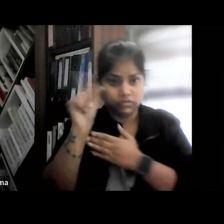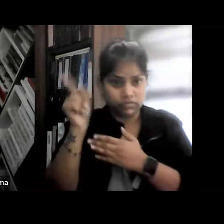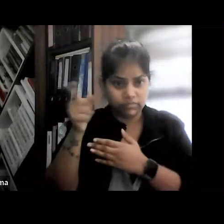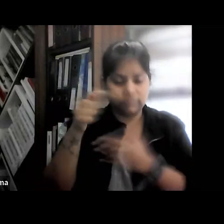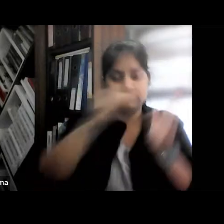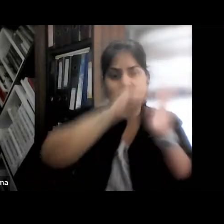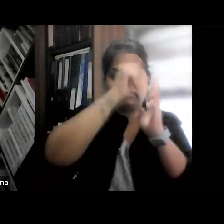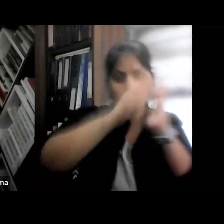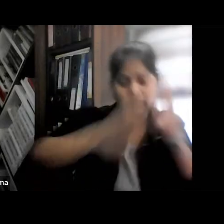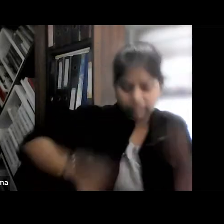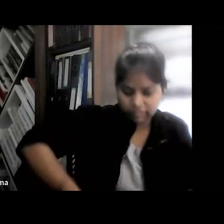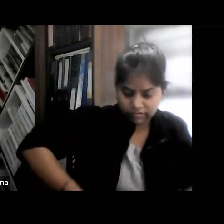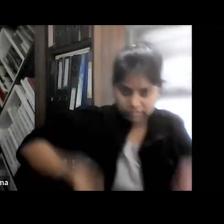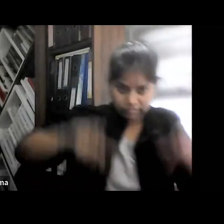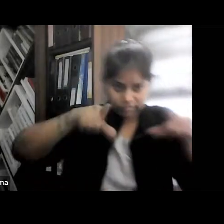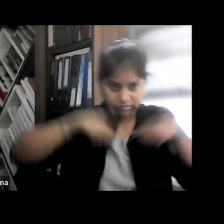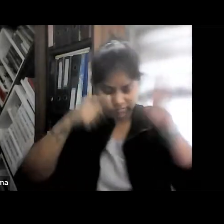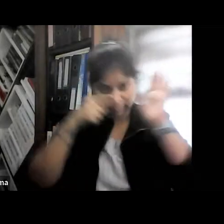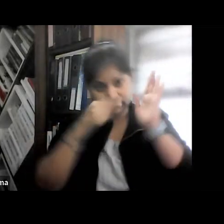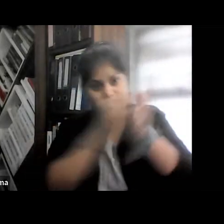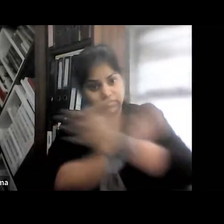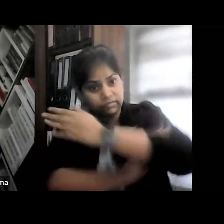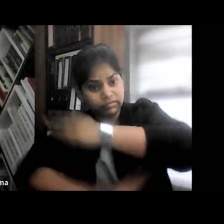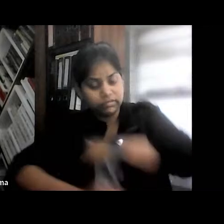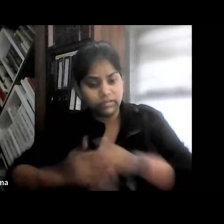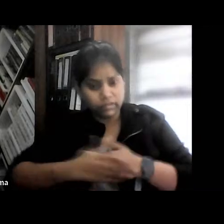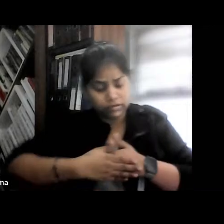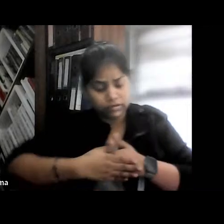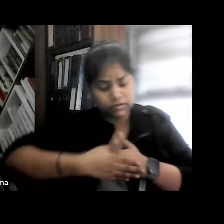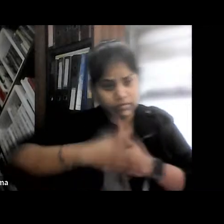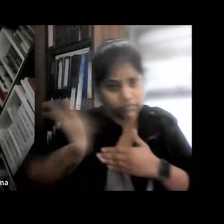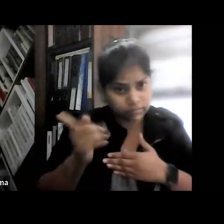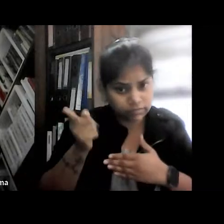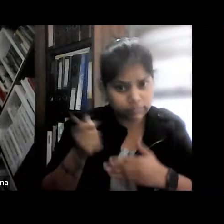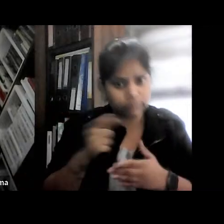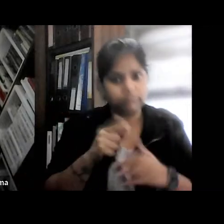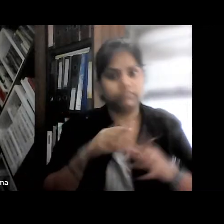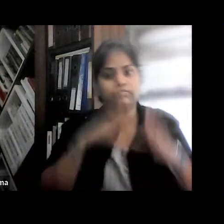Self, Disability Discourse in the Works of Oliver W. Sacks.